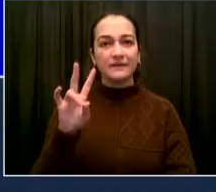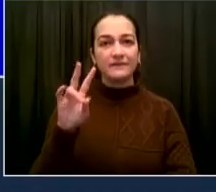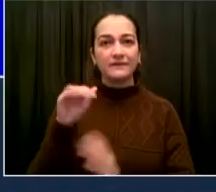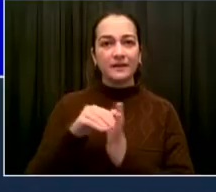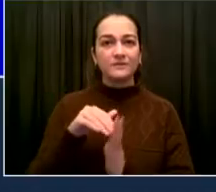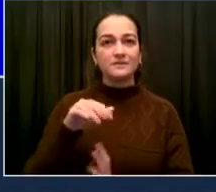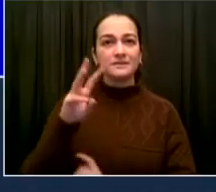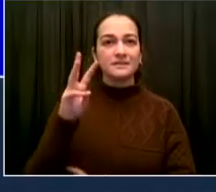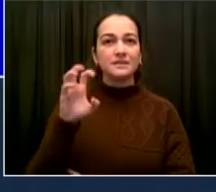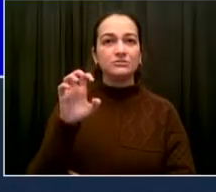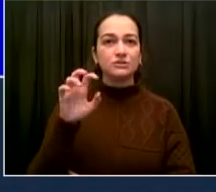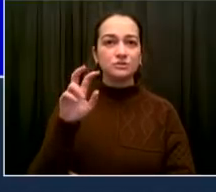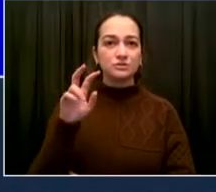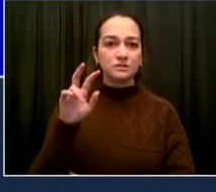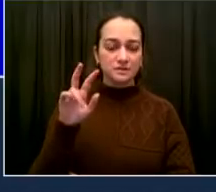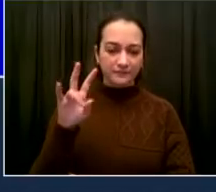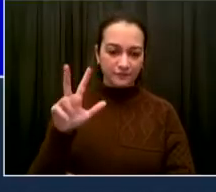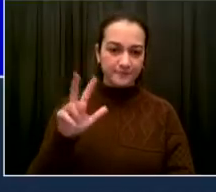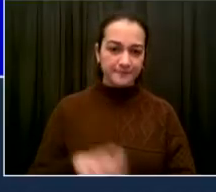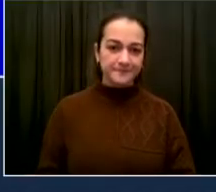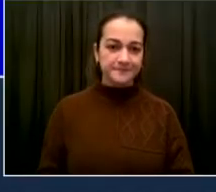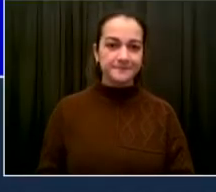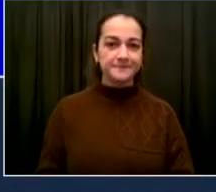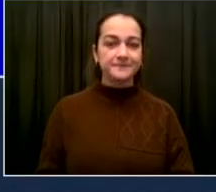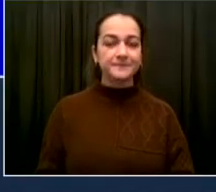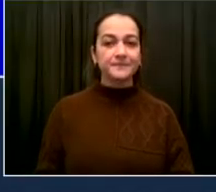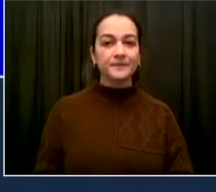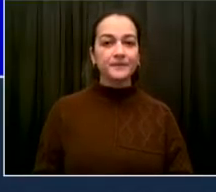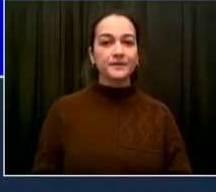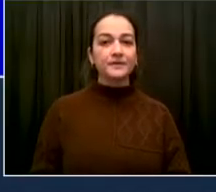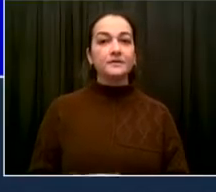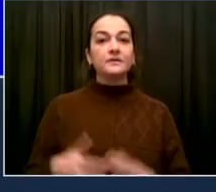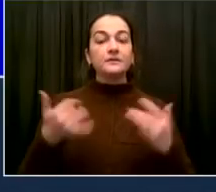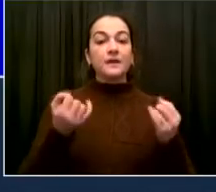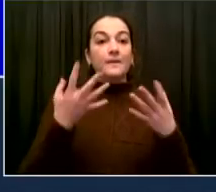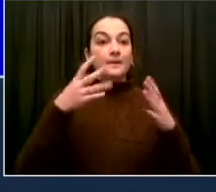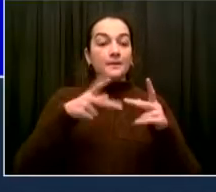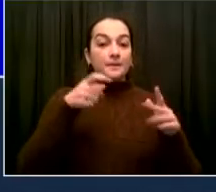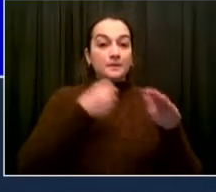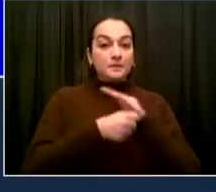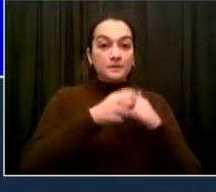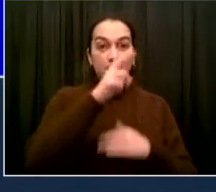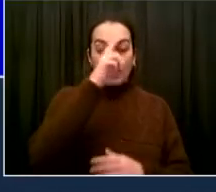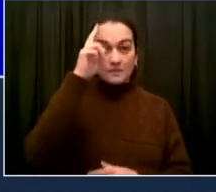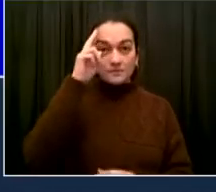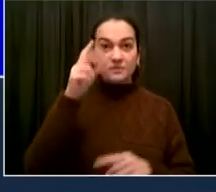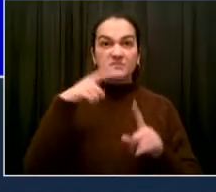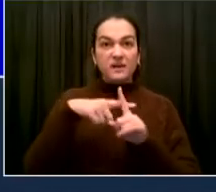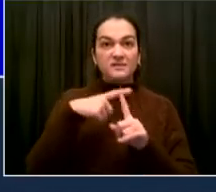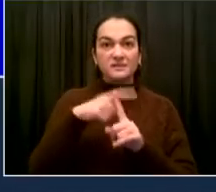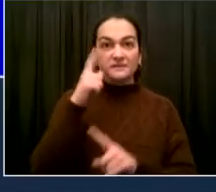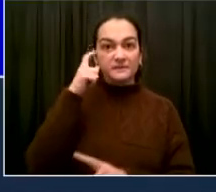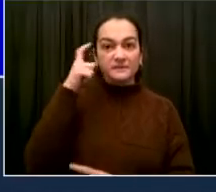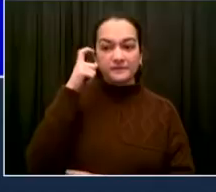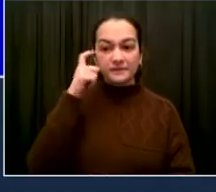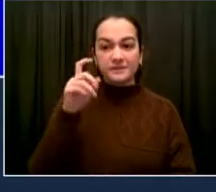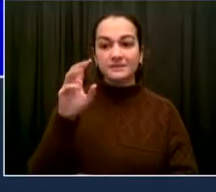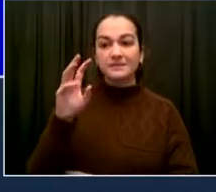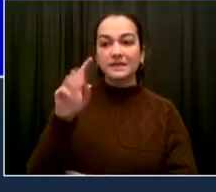admitted to New York City hospitals for suspected COVID-19. Today's report is 162 patients. Confirmed positivity of